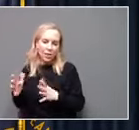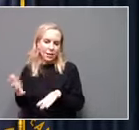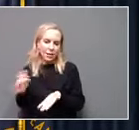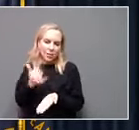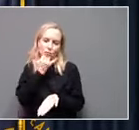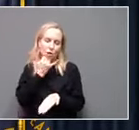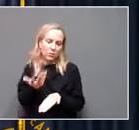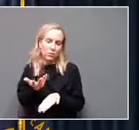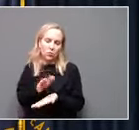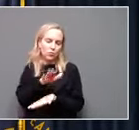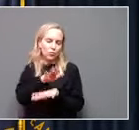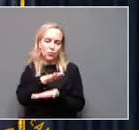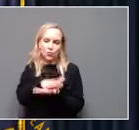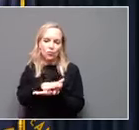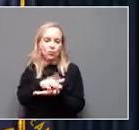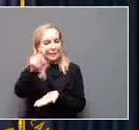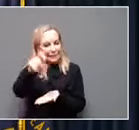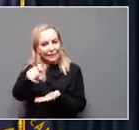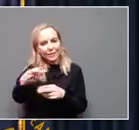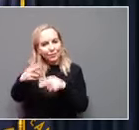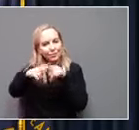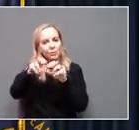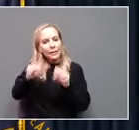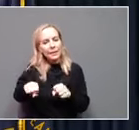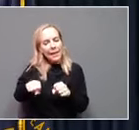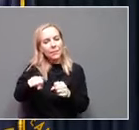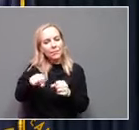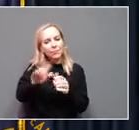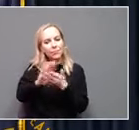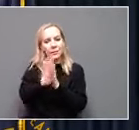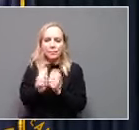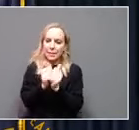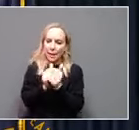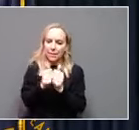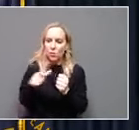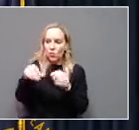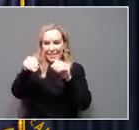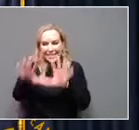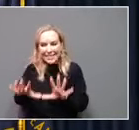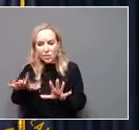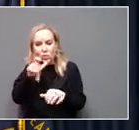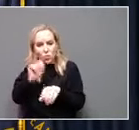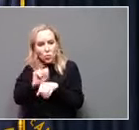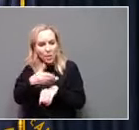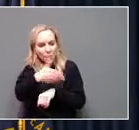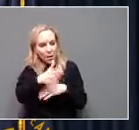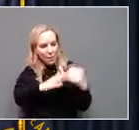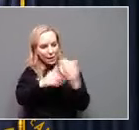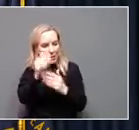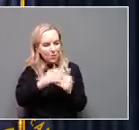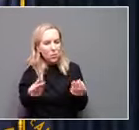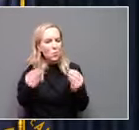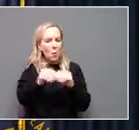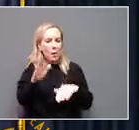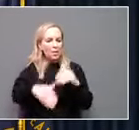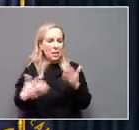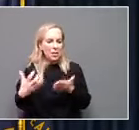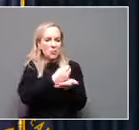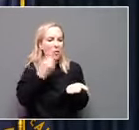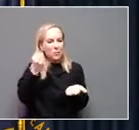Schools need that to stay competitive. Our teachers and everyone else who works in those buildings more than deserves, especially with more